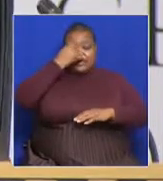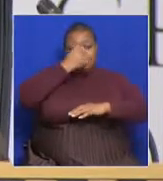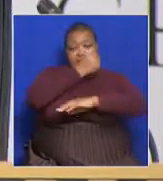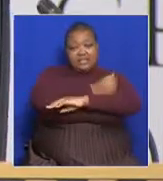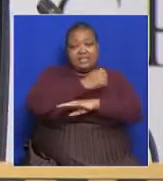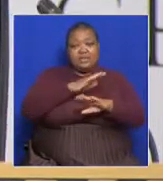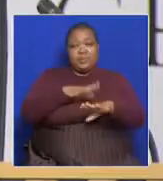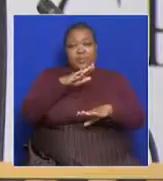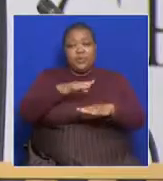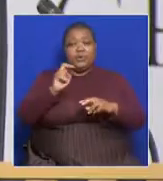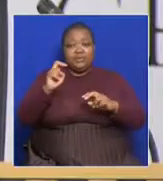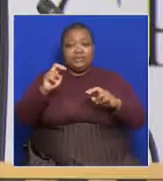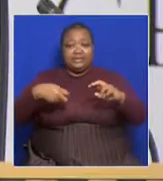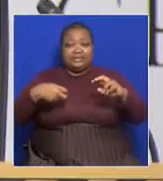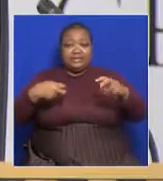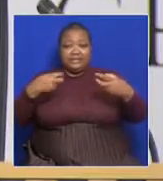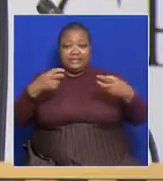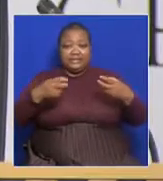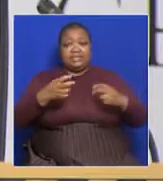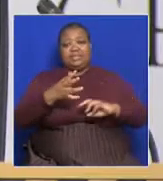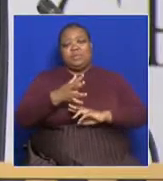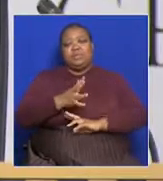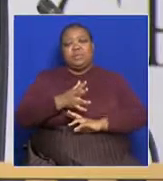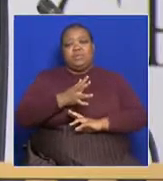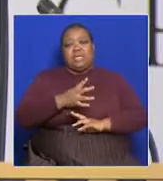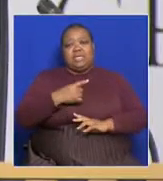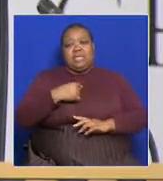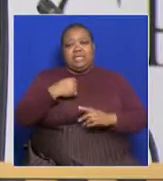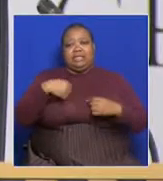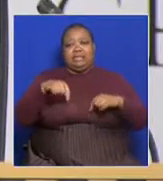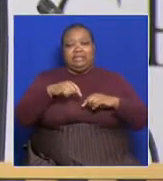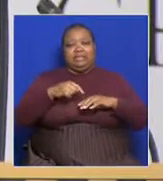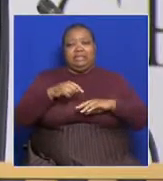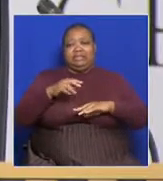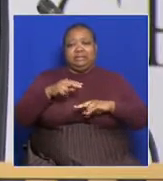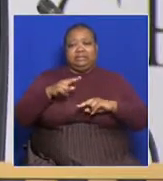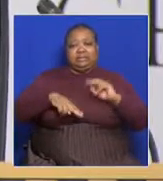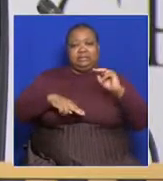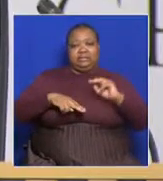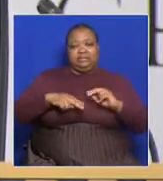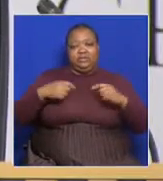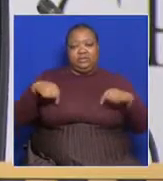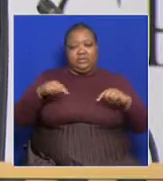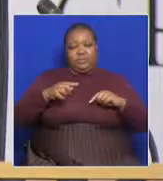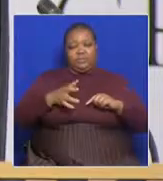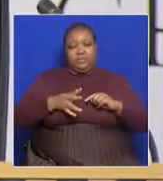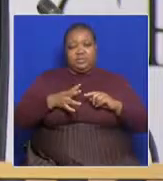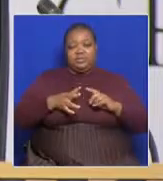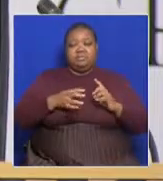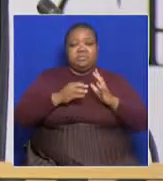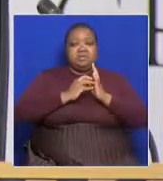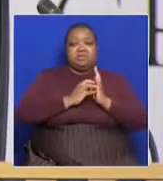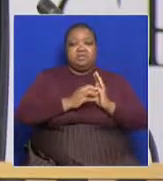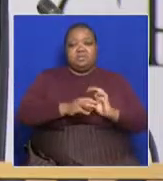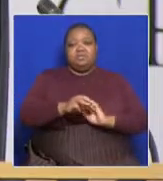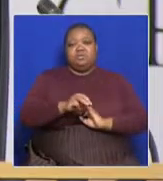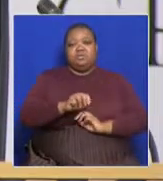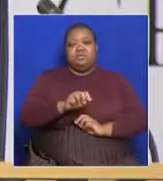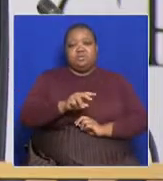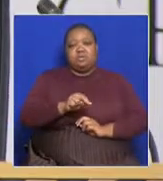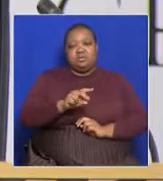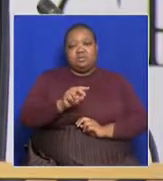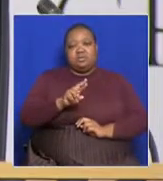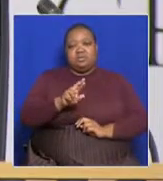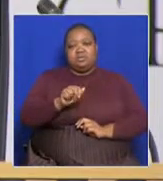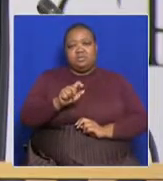if I use that Mandrax as an example, the similar procedure, the lab could not keep it, house it, but